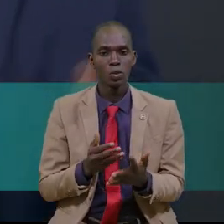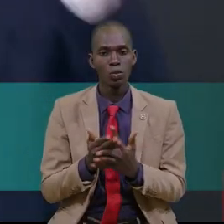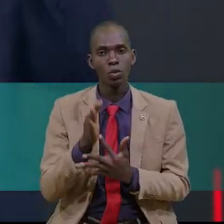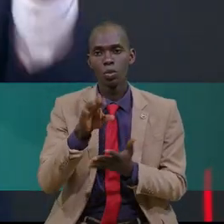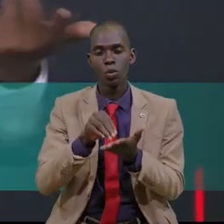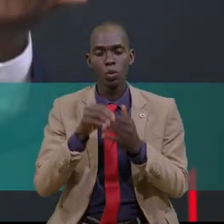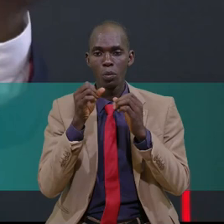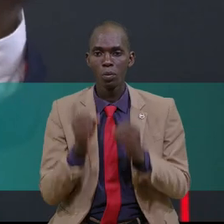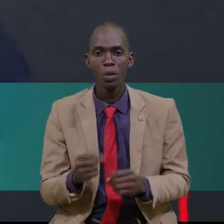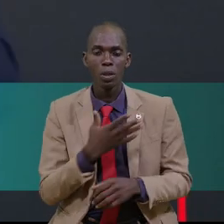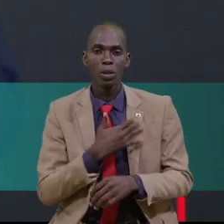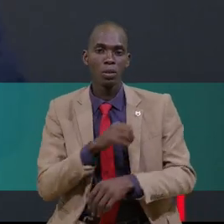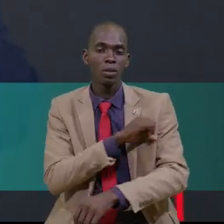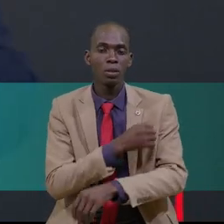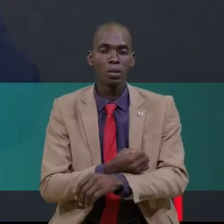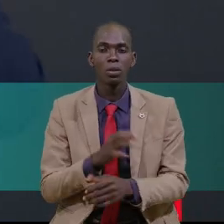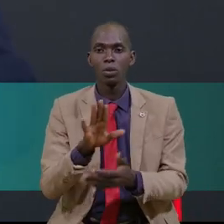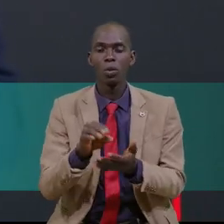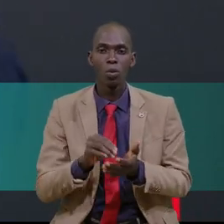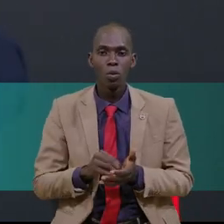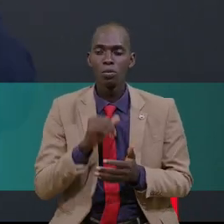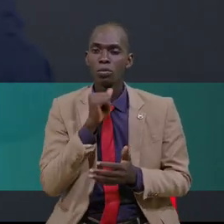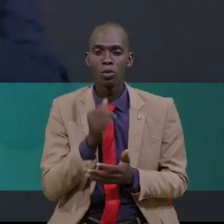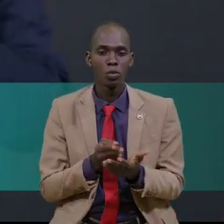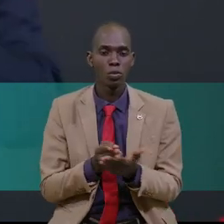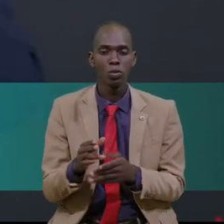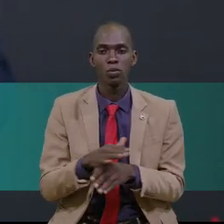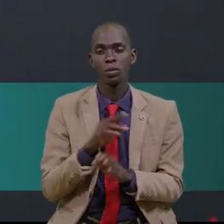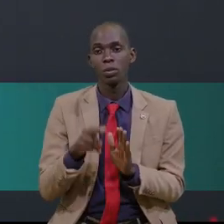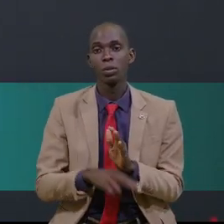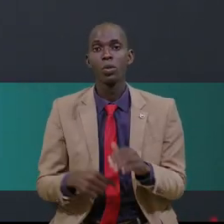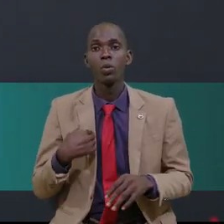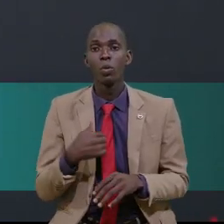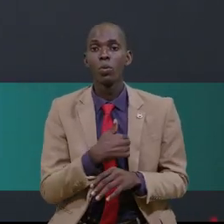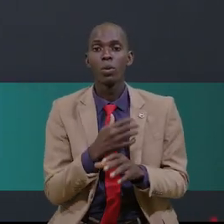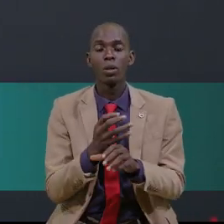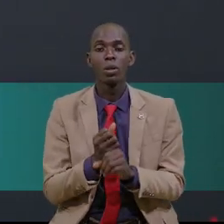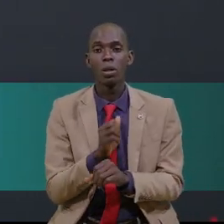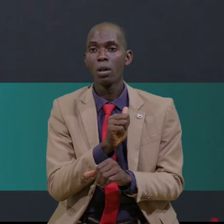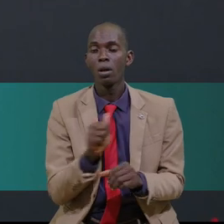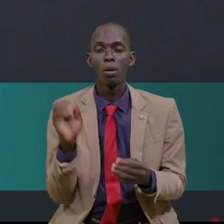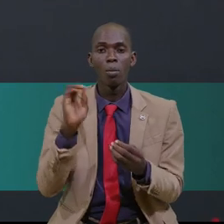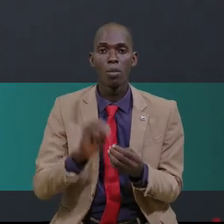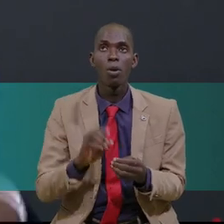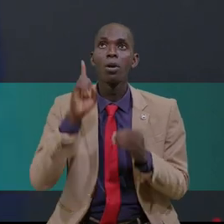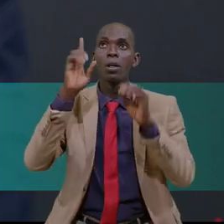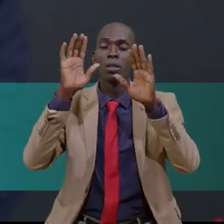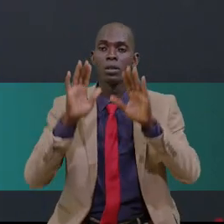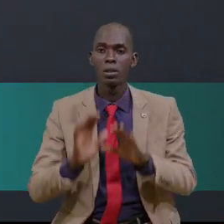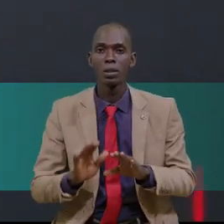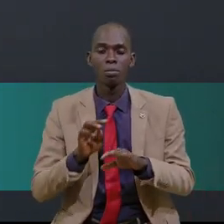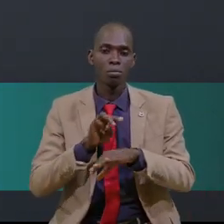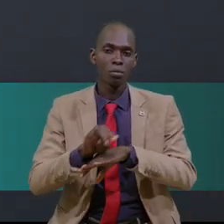strength, and by your own ingenuity. We obtain a more excellent ministry. You never obtain